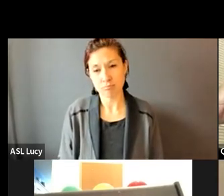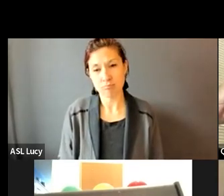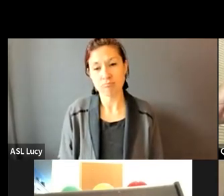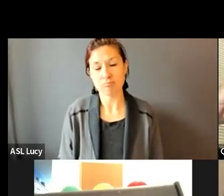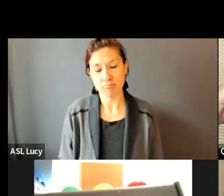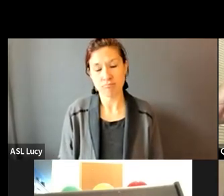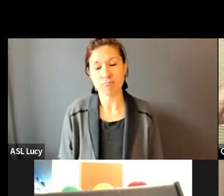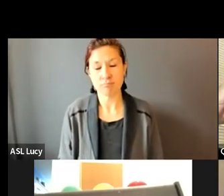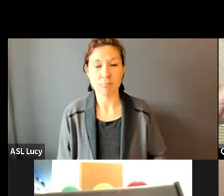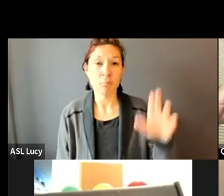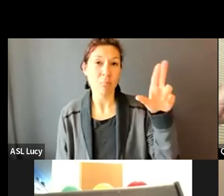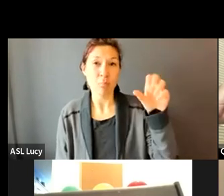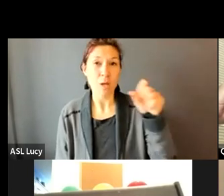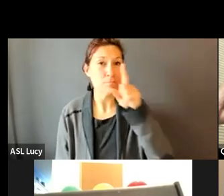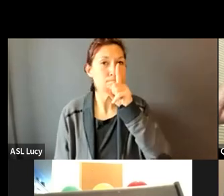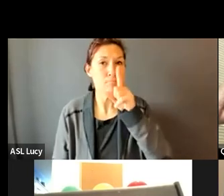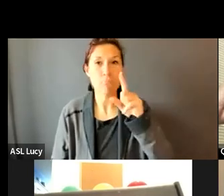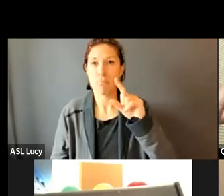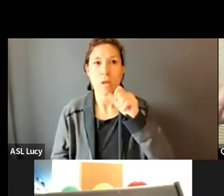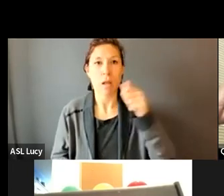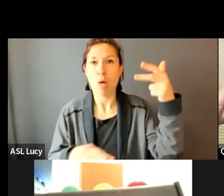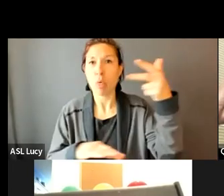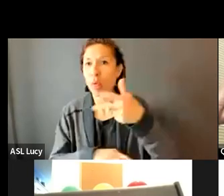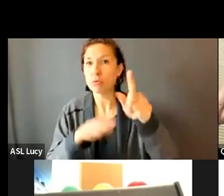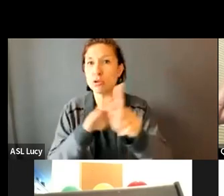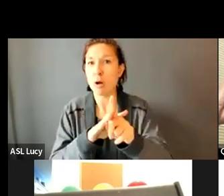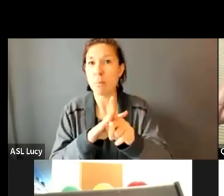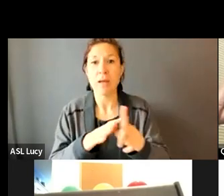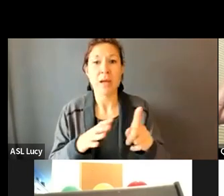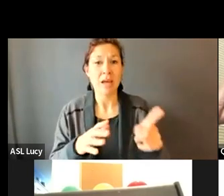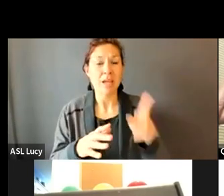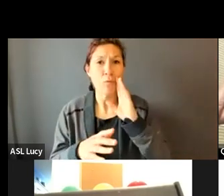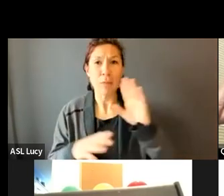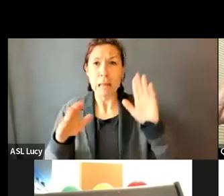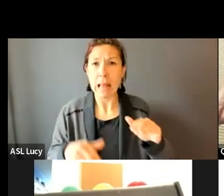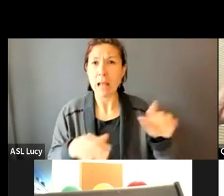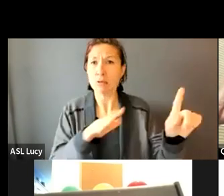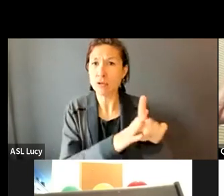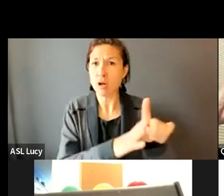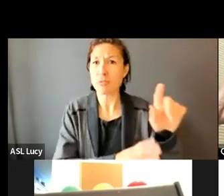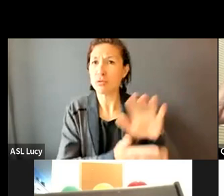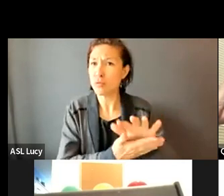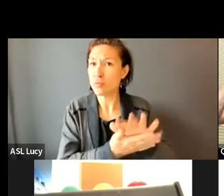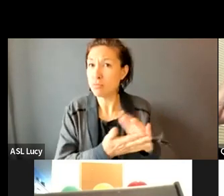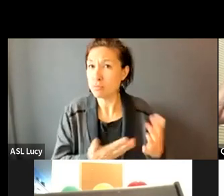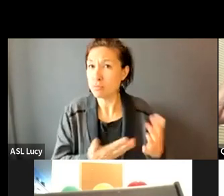the bus wouldn't arrive and he would be late for for work Escuela